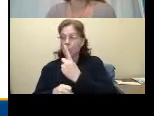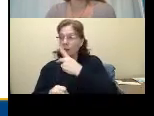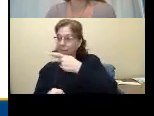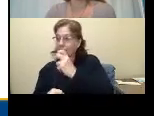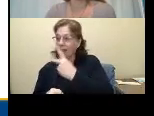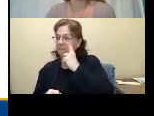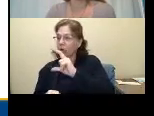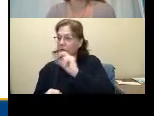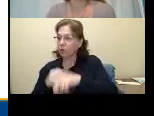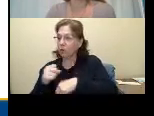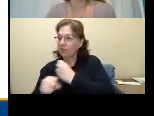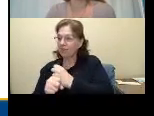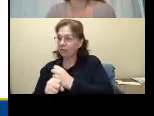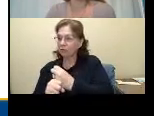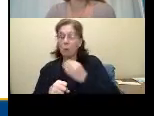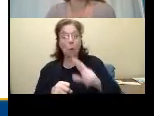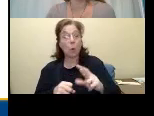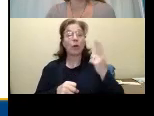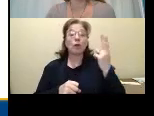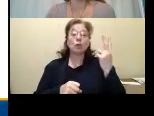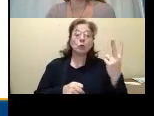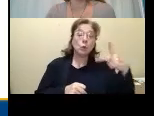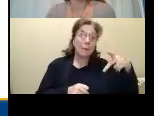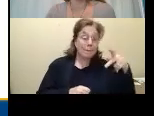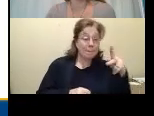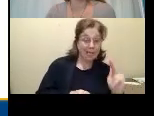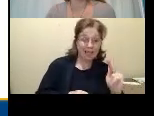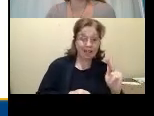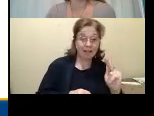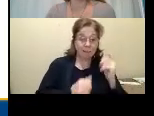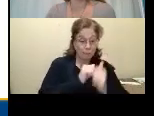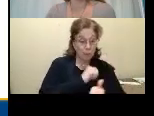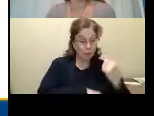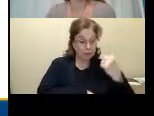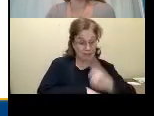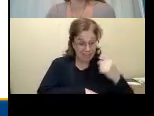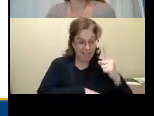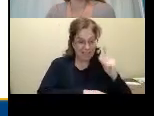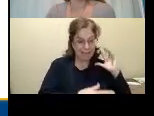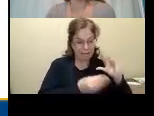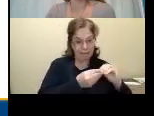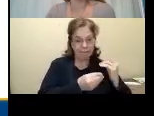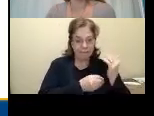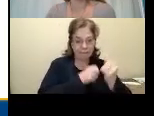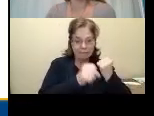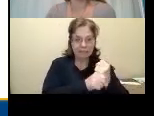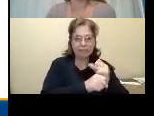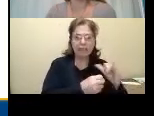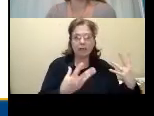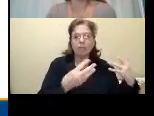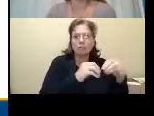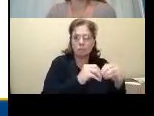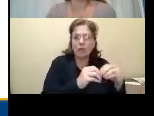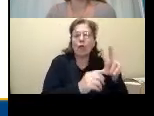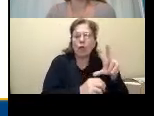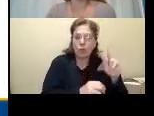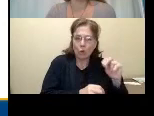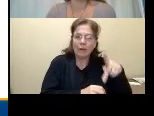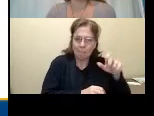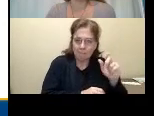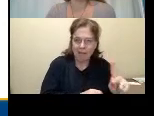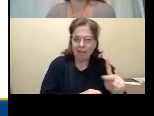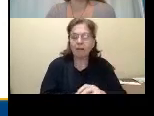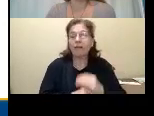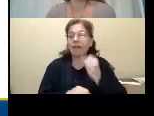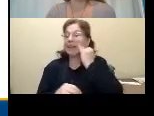a day for 15 years, would be a 30 pack year history. It gets a little bit tricky when some patients have smoked 2 packs a